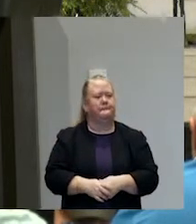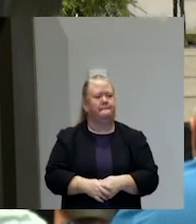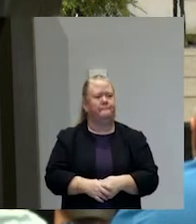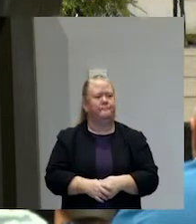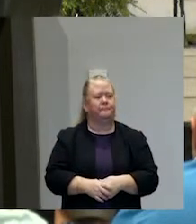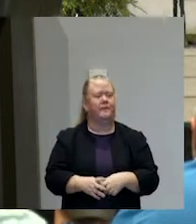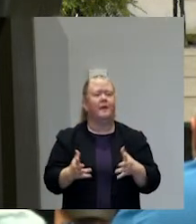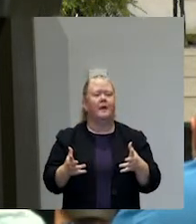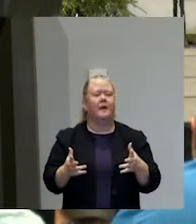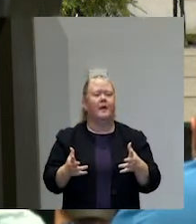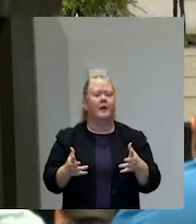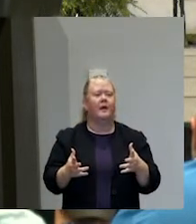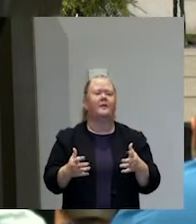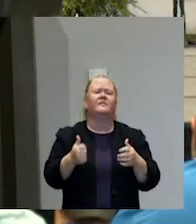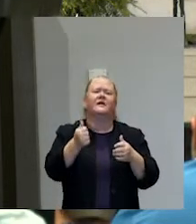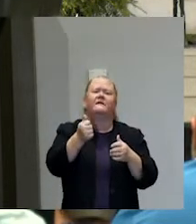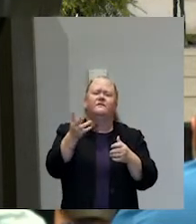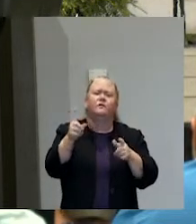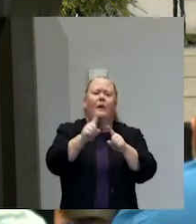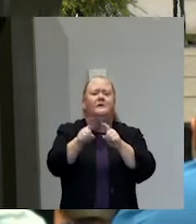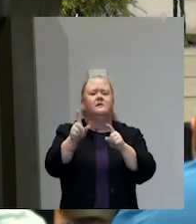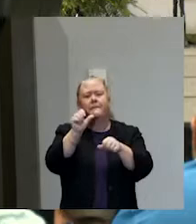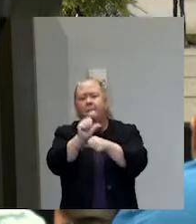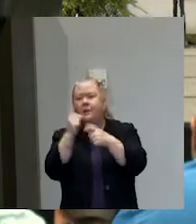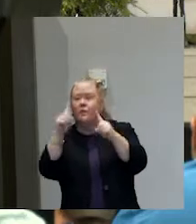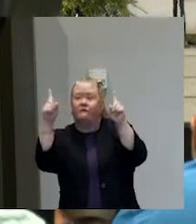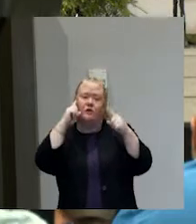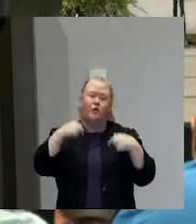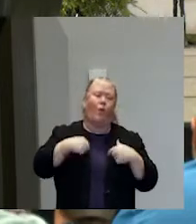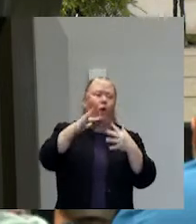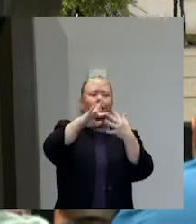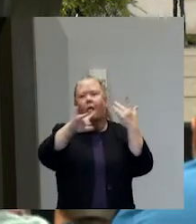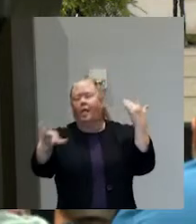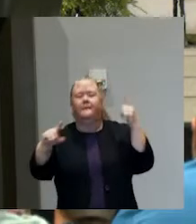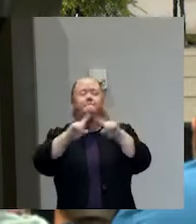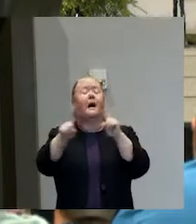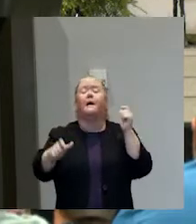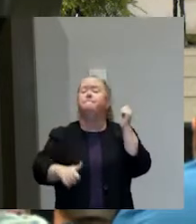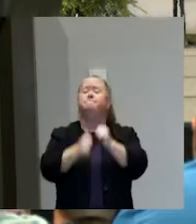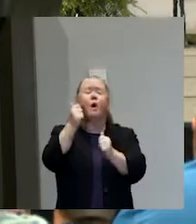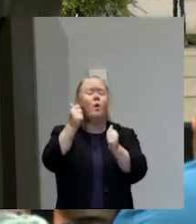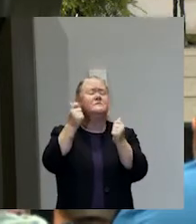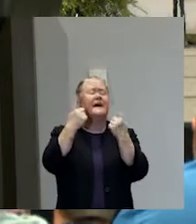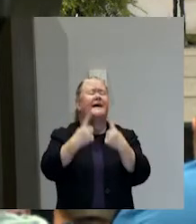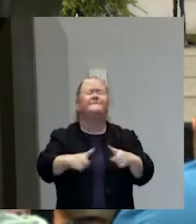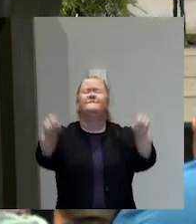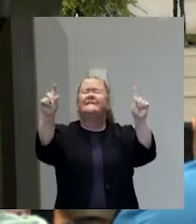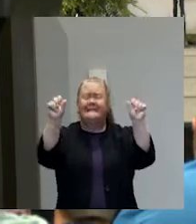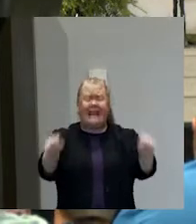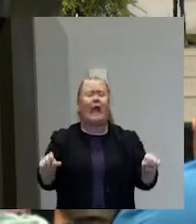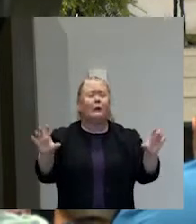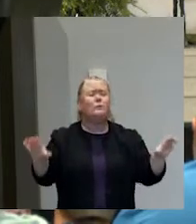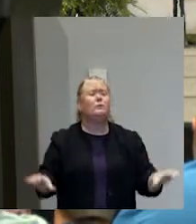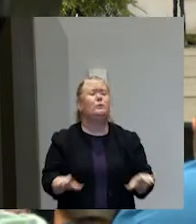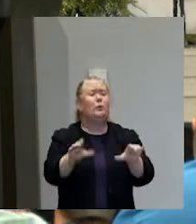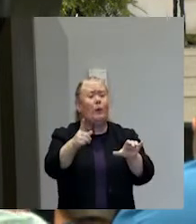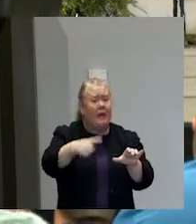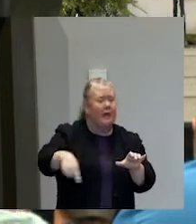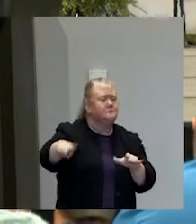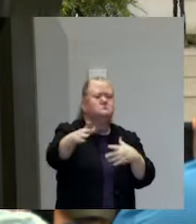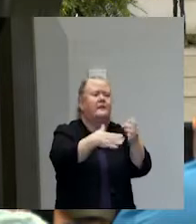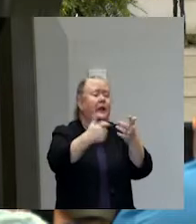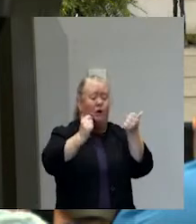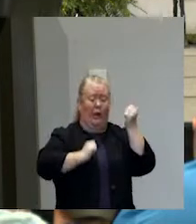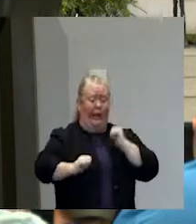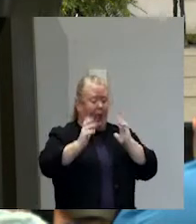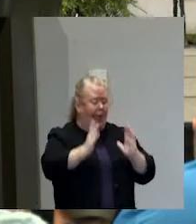There's a lot of different ways, like you said, what worked for you may not work for someone else, et cetera. But I will say the most efficient thing that you could do if you want to, whether an actor,